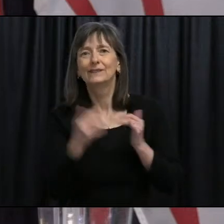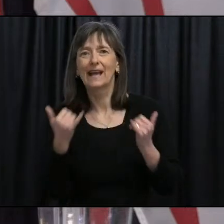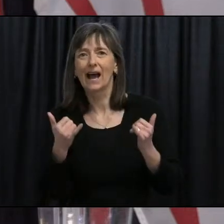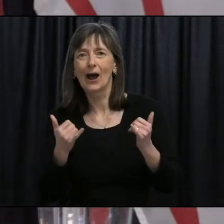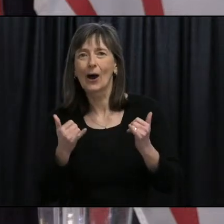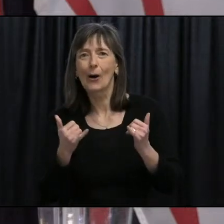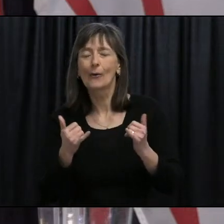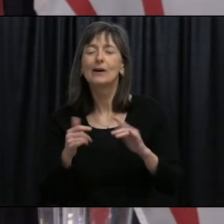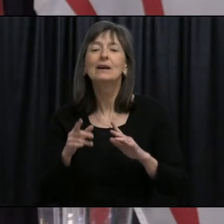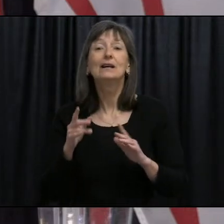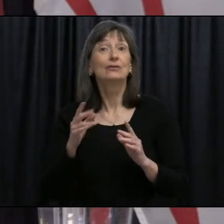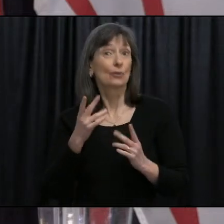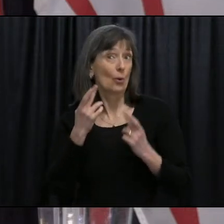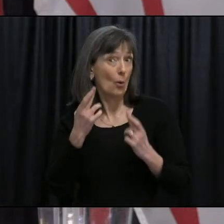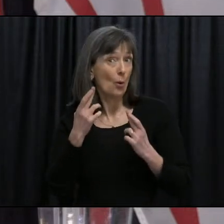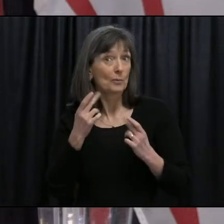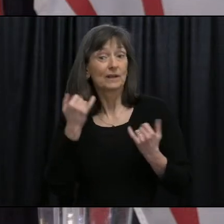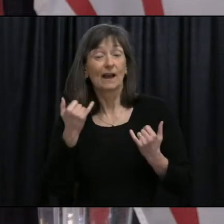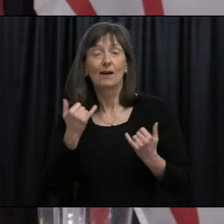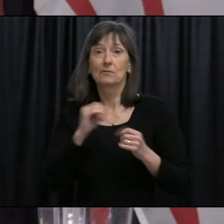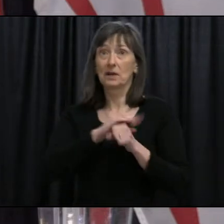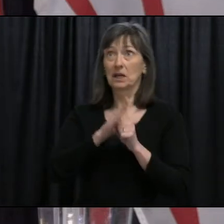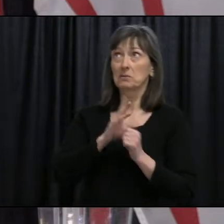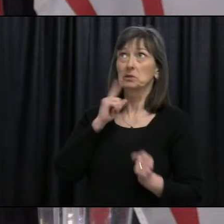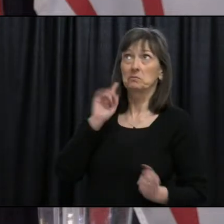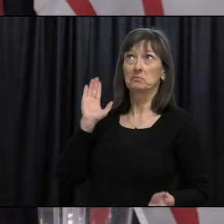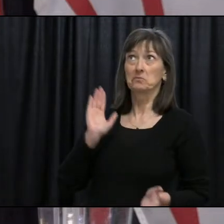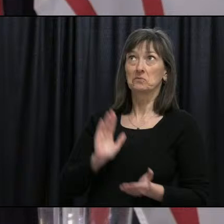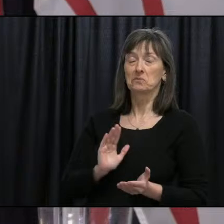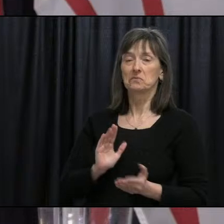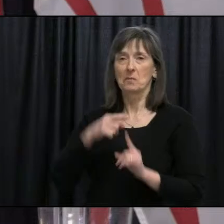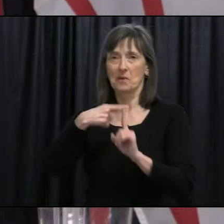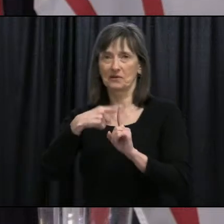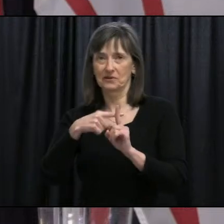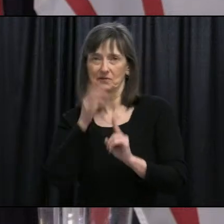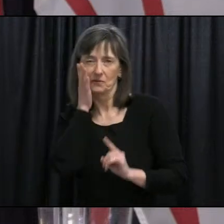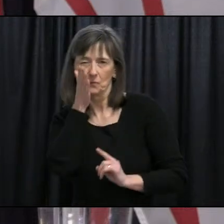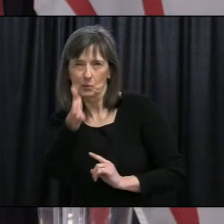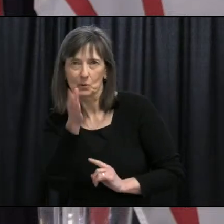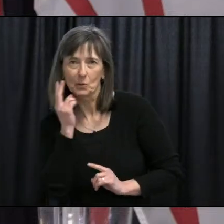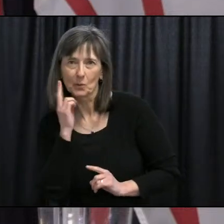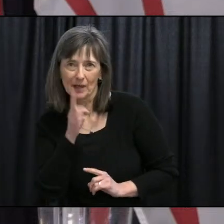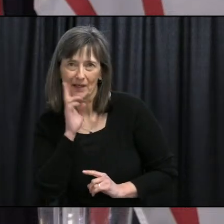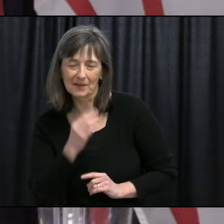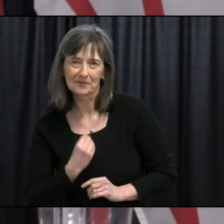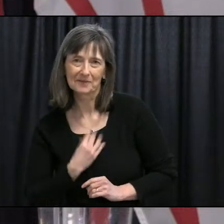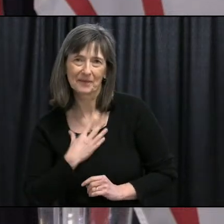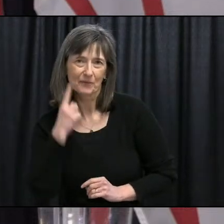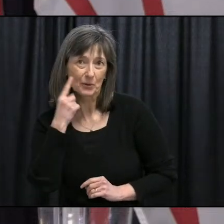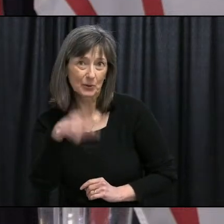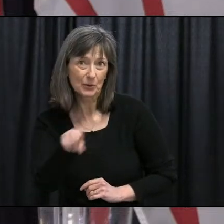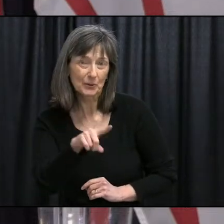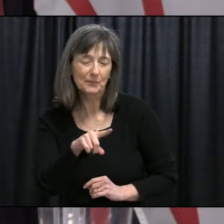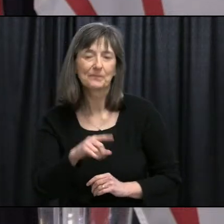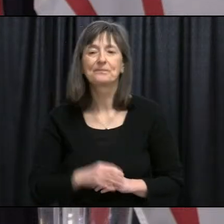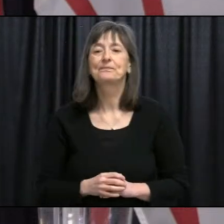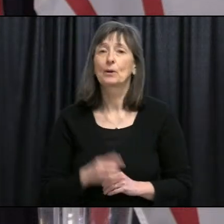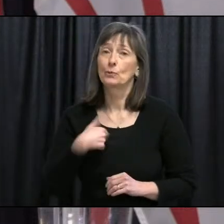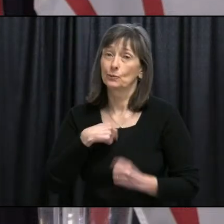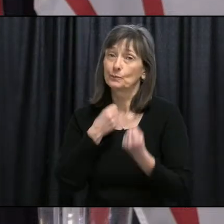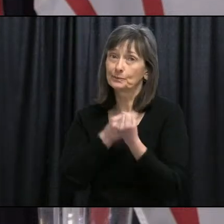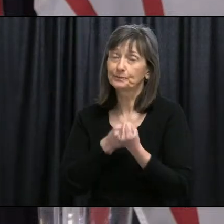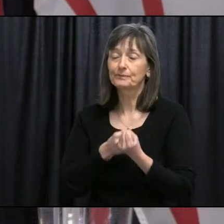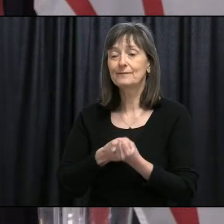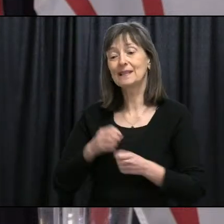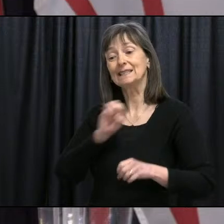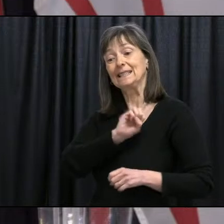hope you see this as bright days ahead. Know that we all are here to support you. As we all know, the Atlantic bubble